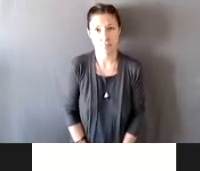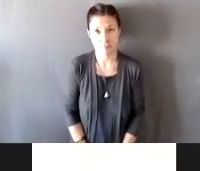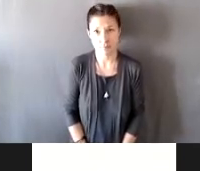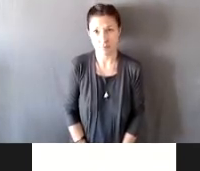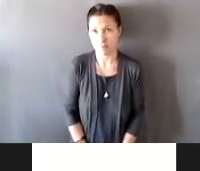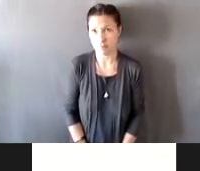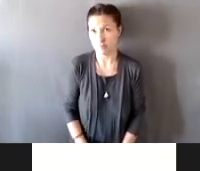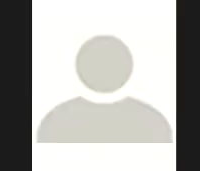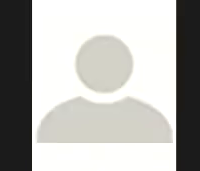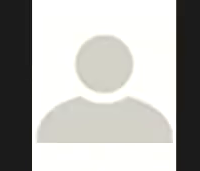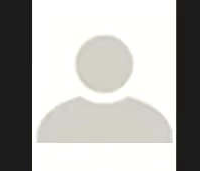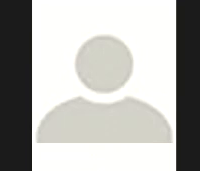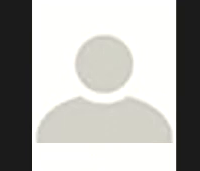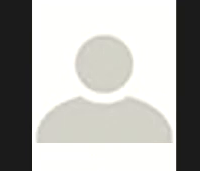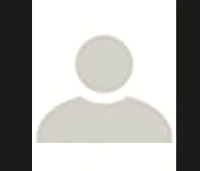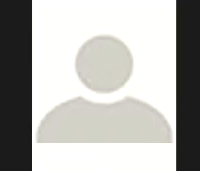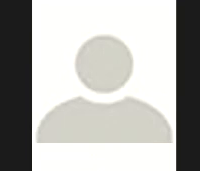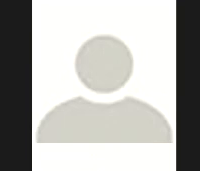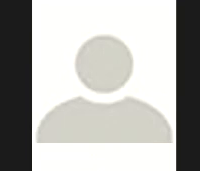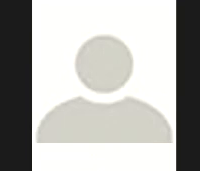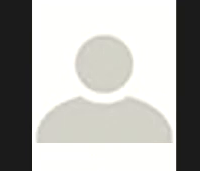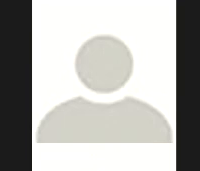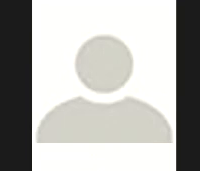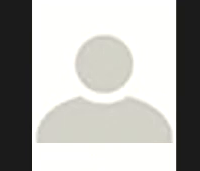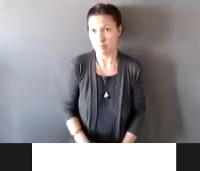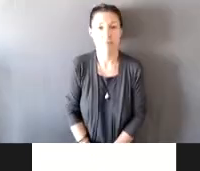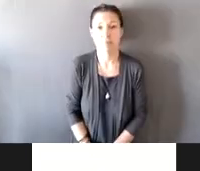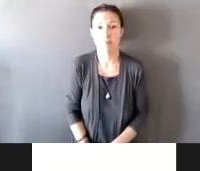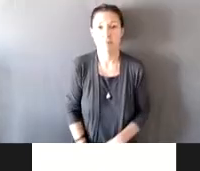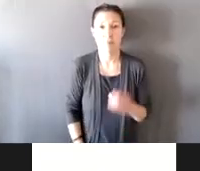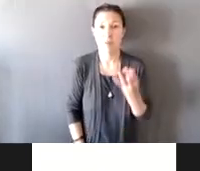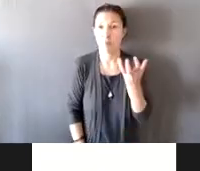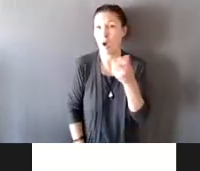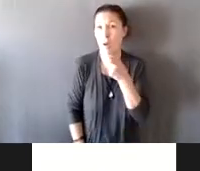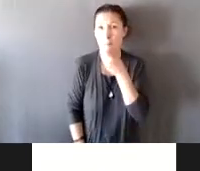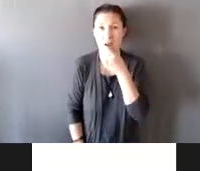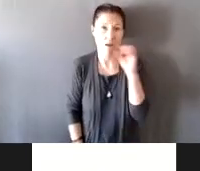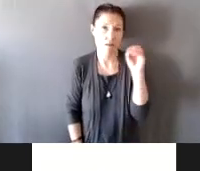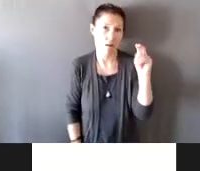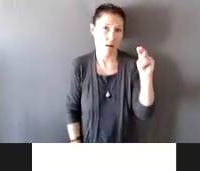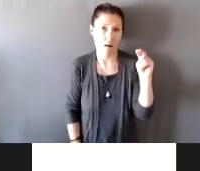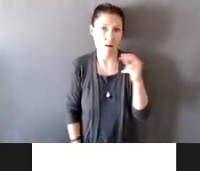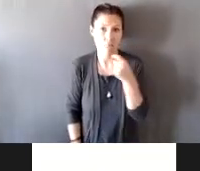Any other questions? Feel free to unmute yourself.